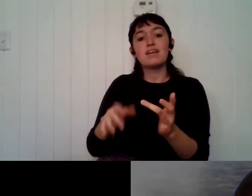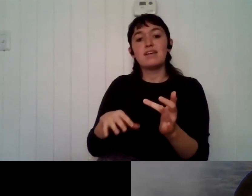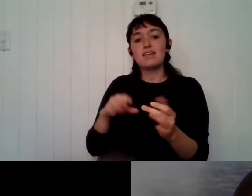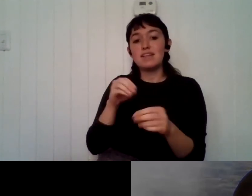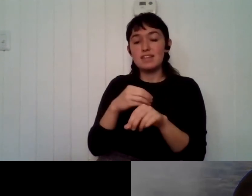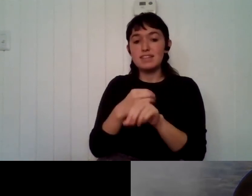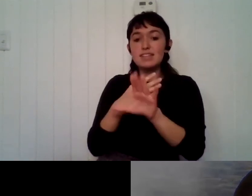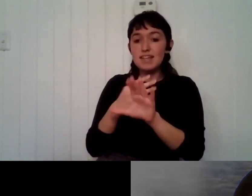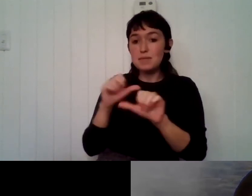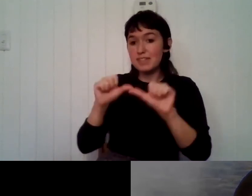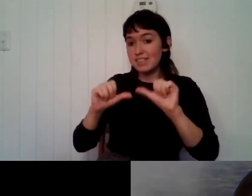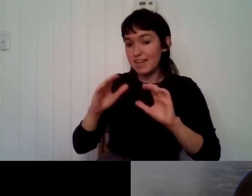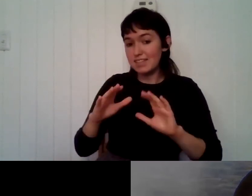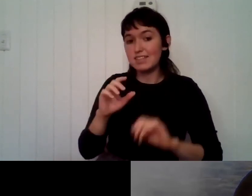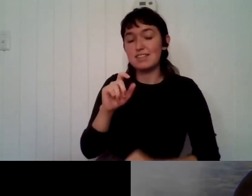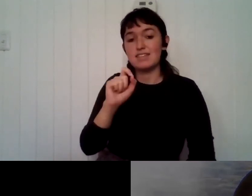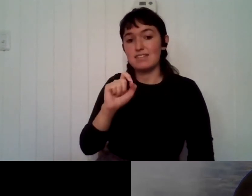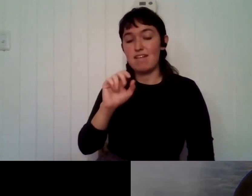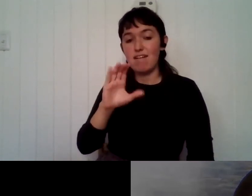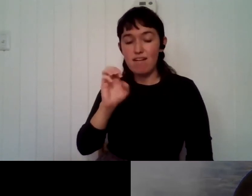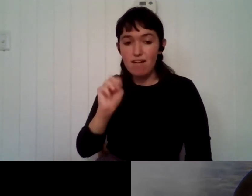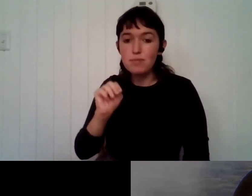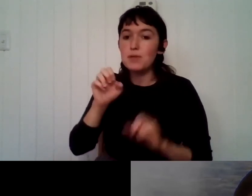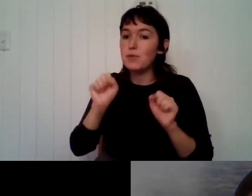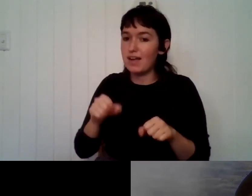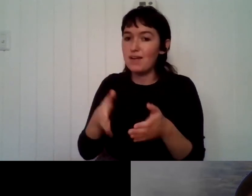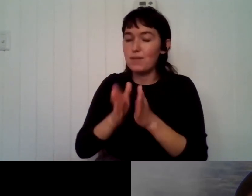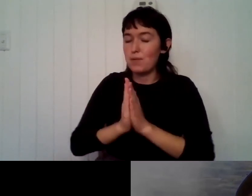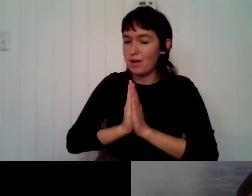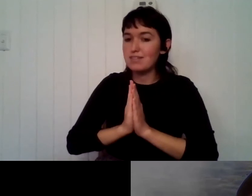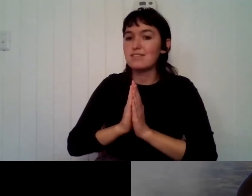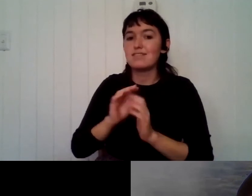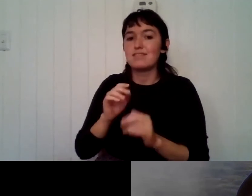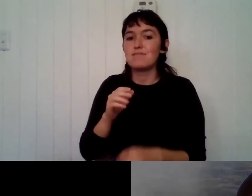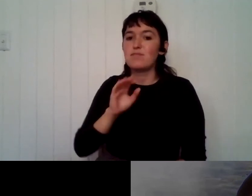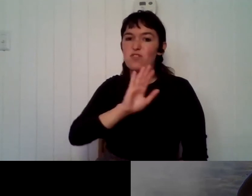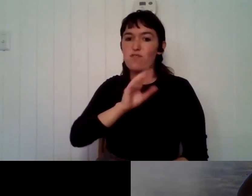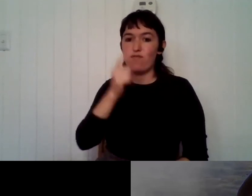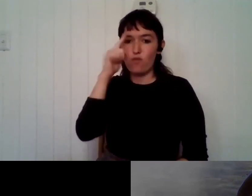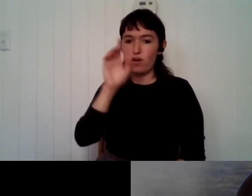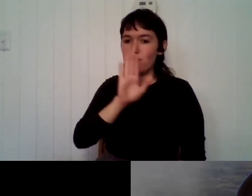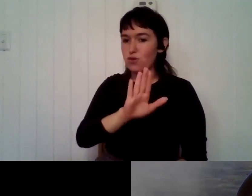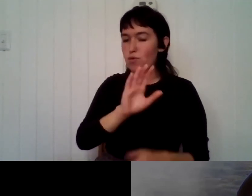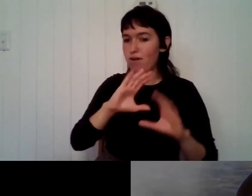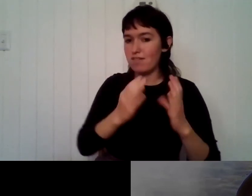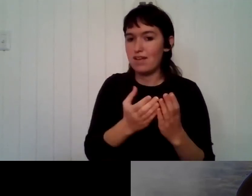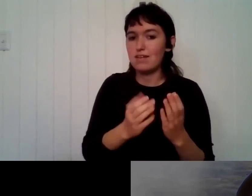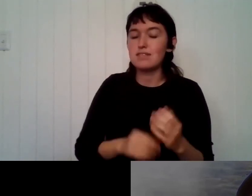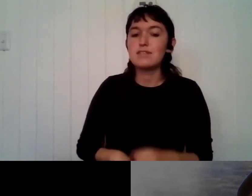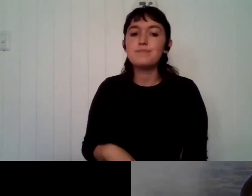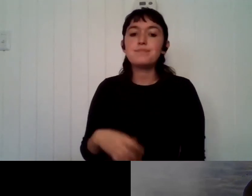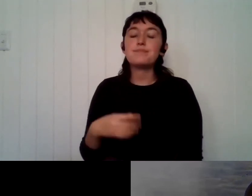questions, you can always request somebody just for your class. We always like to end these sessions with the same 2